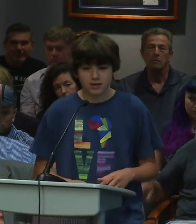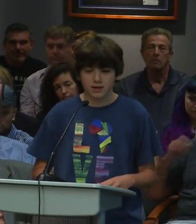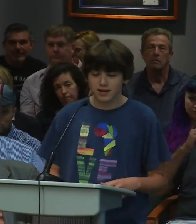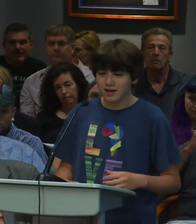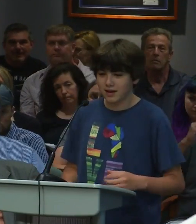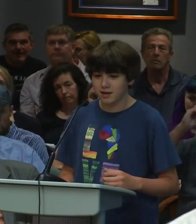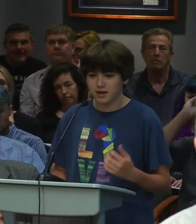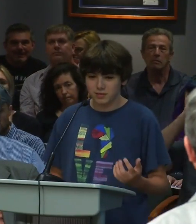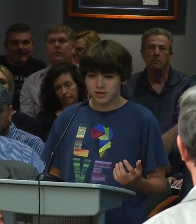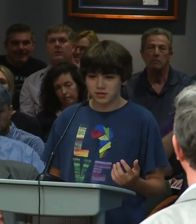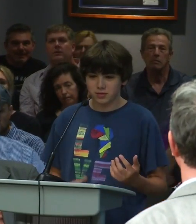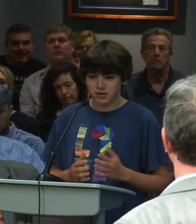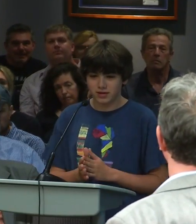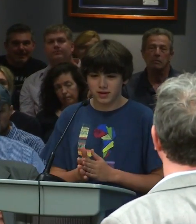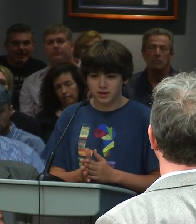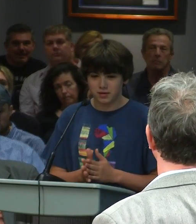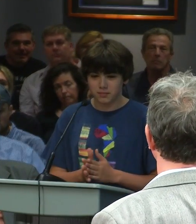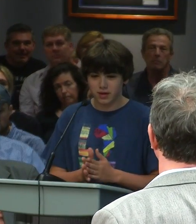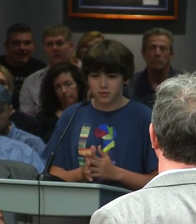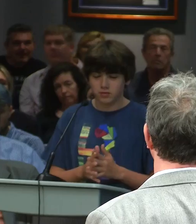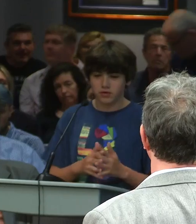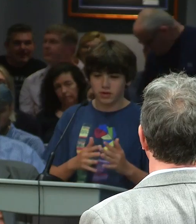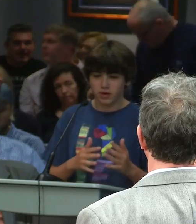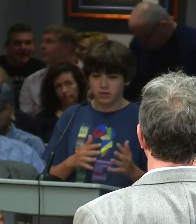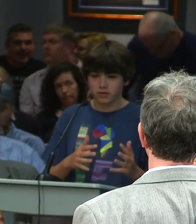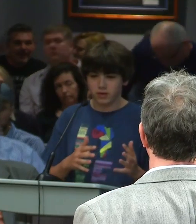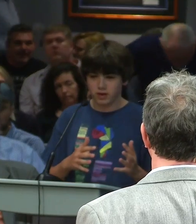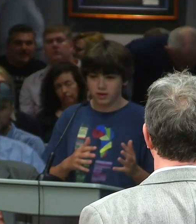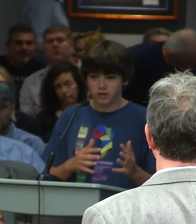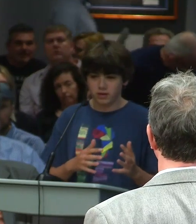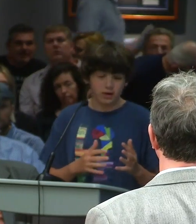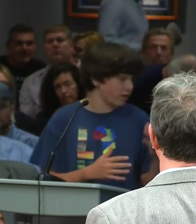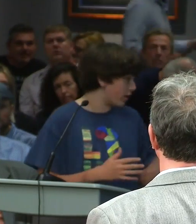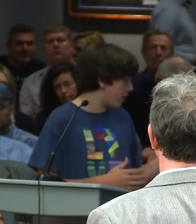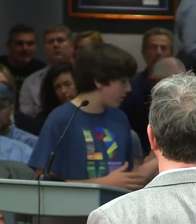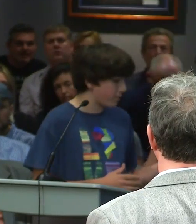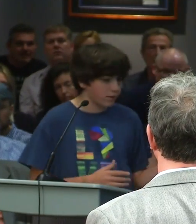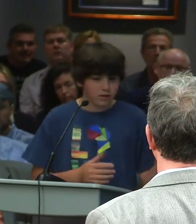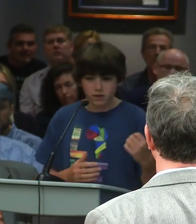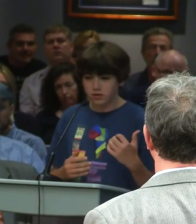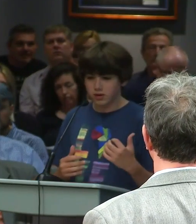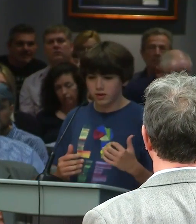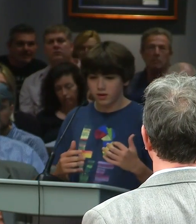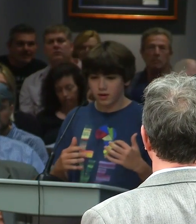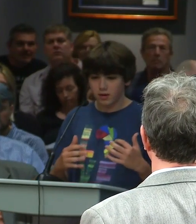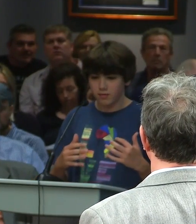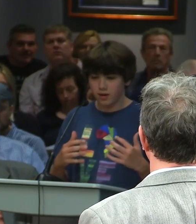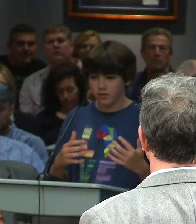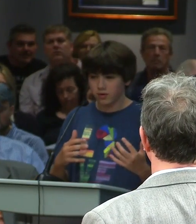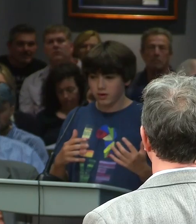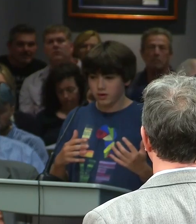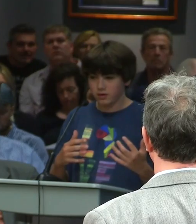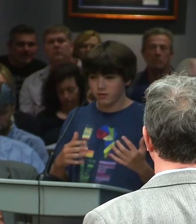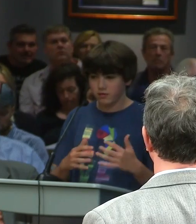man. My name is Nico Drummond, and I was wondering how you're going to get, kind of like he just said, how